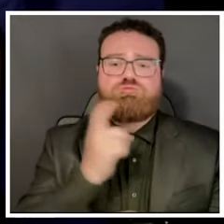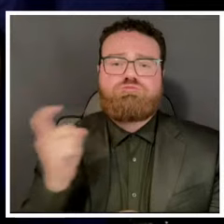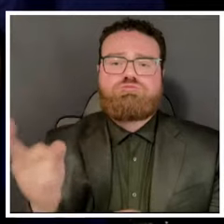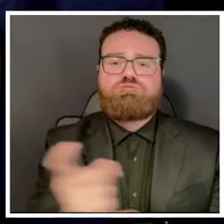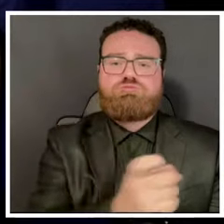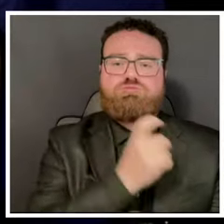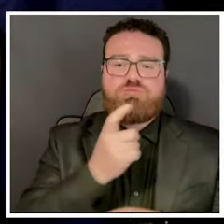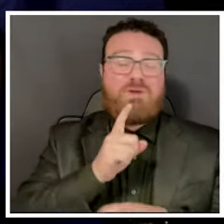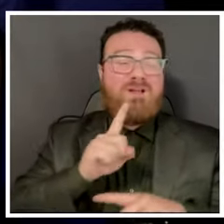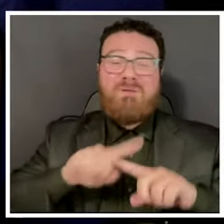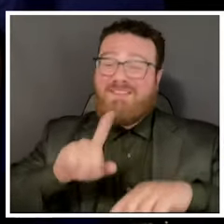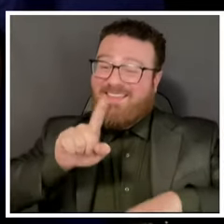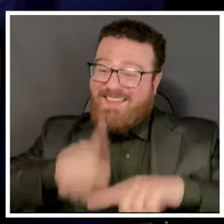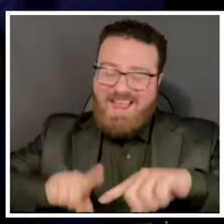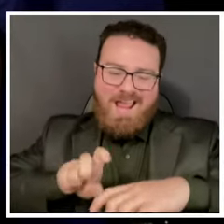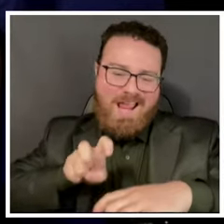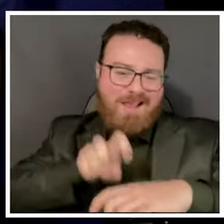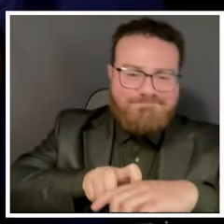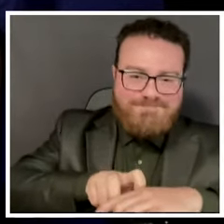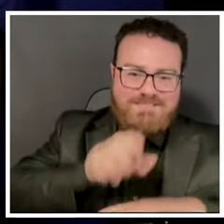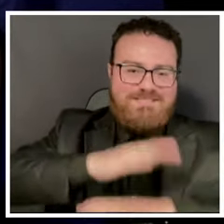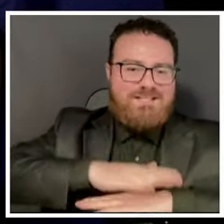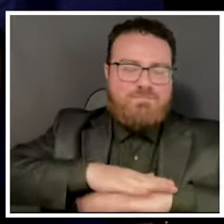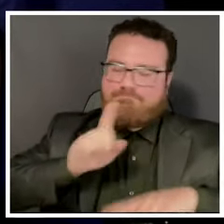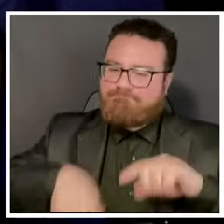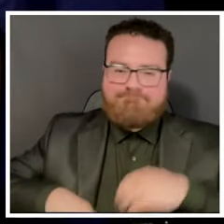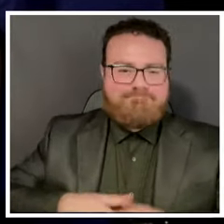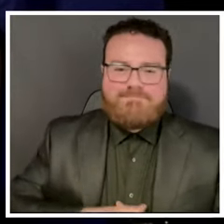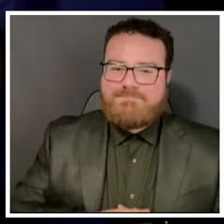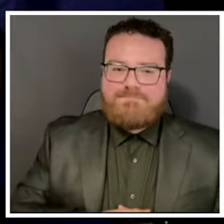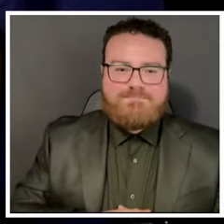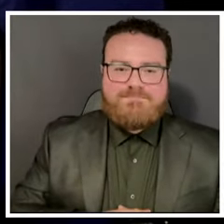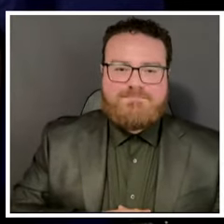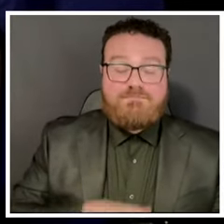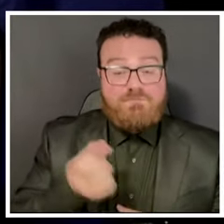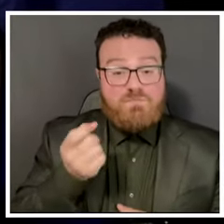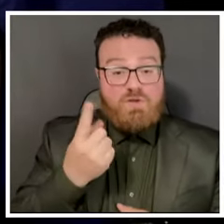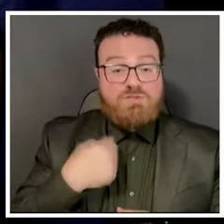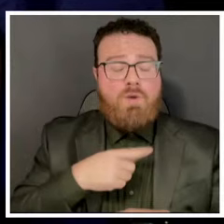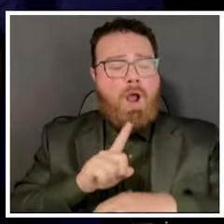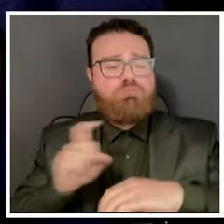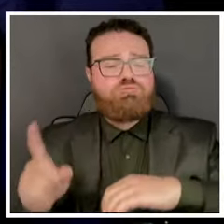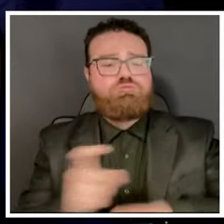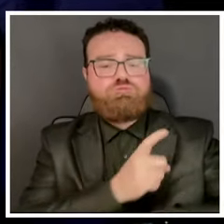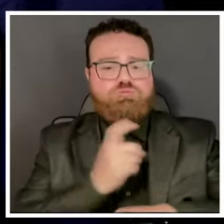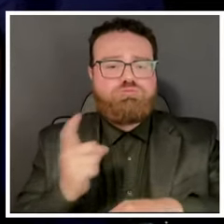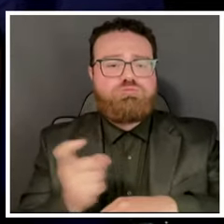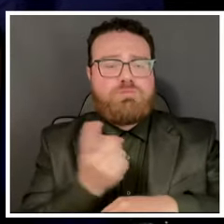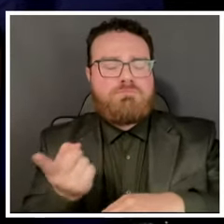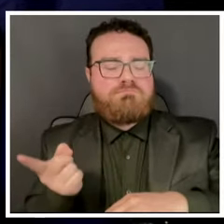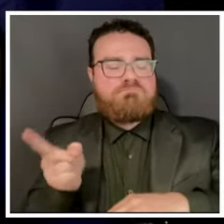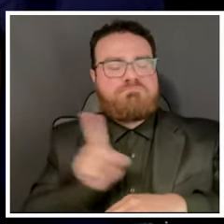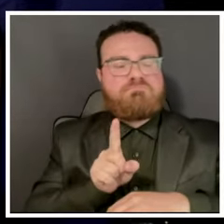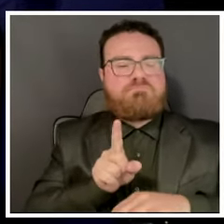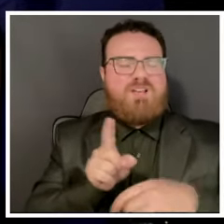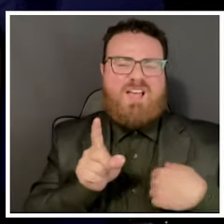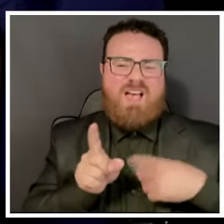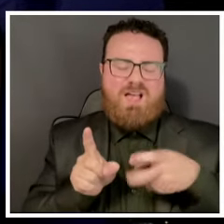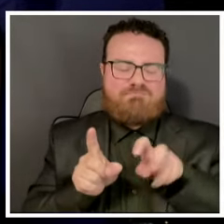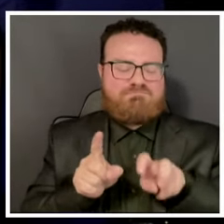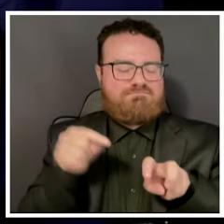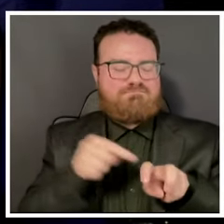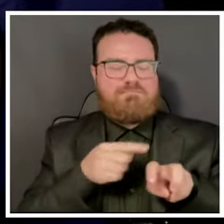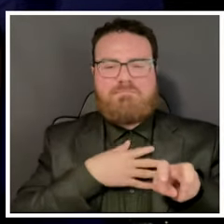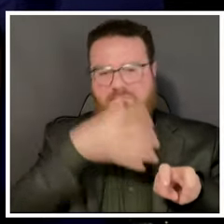but you could never sit at the table. And I'd walk up and stand next to my grandpa, and while they were having